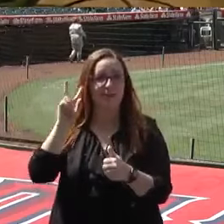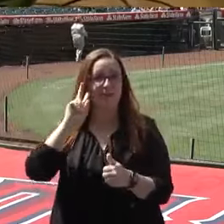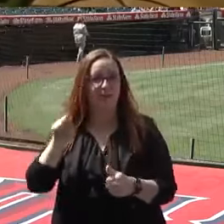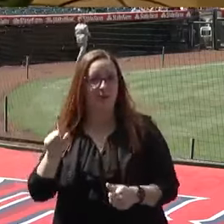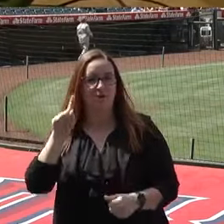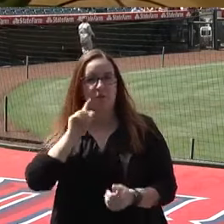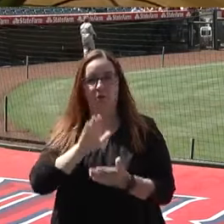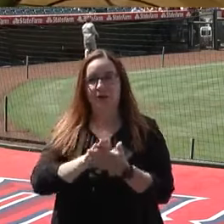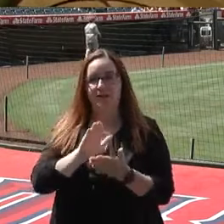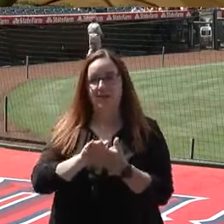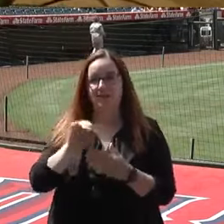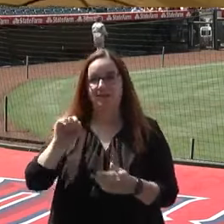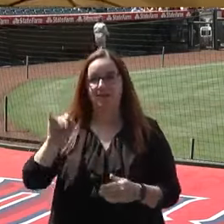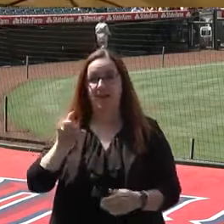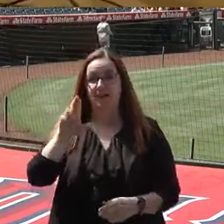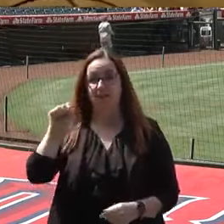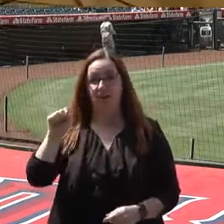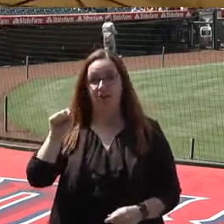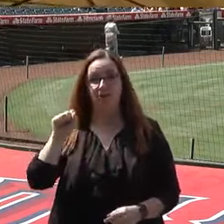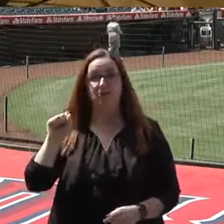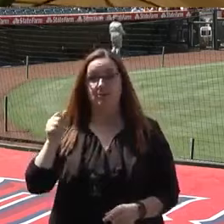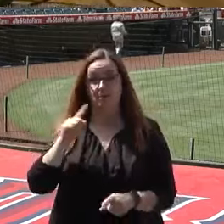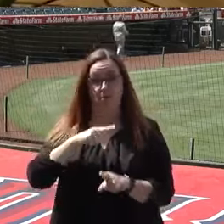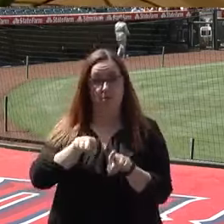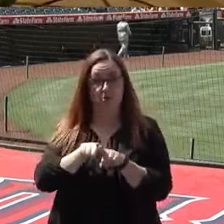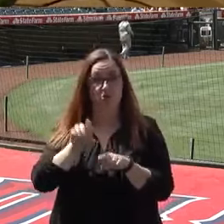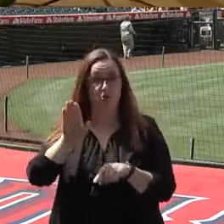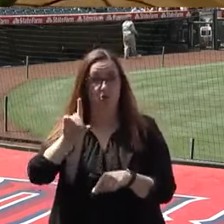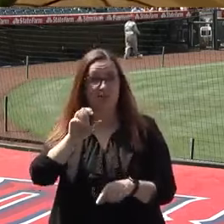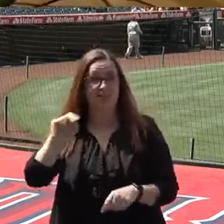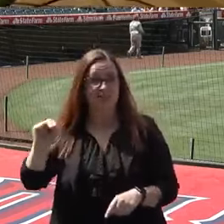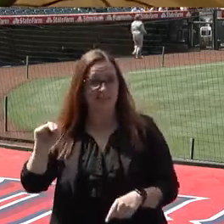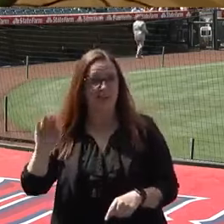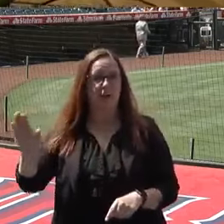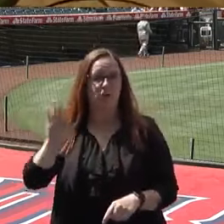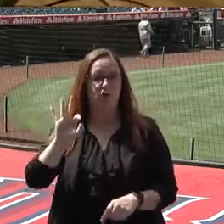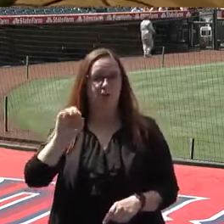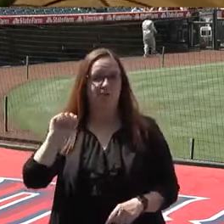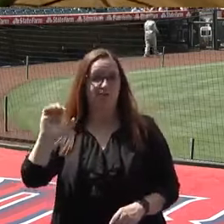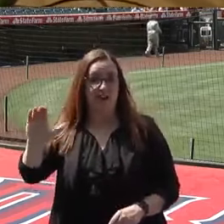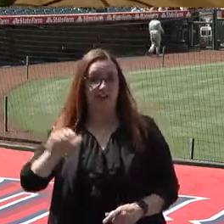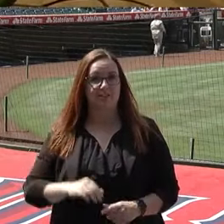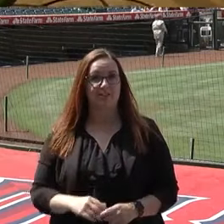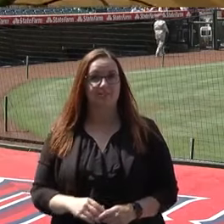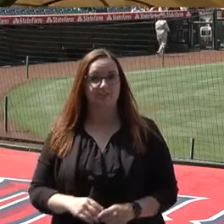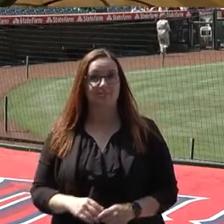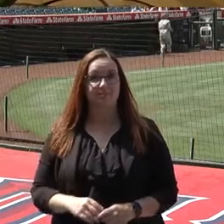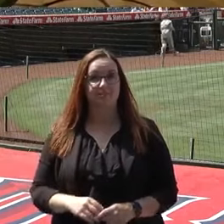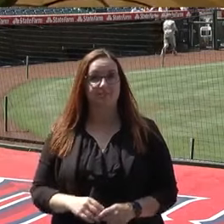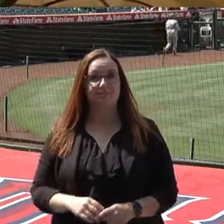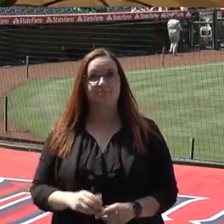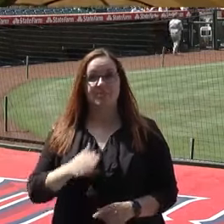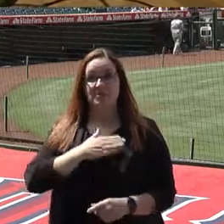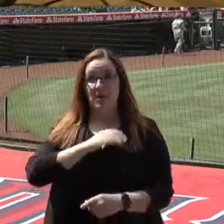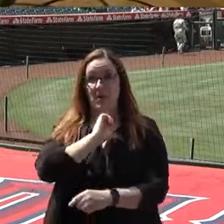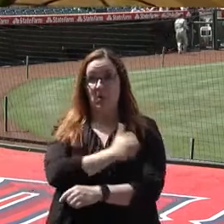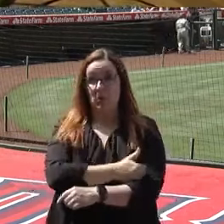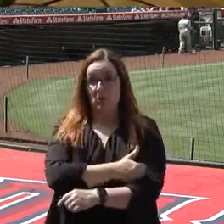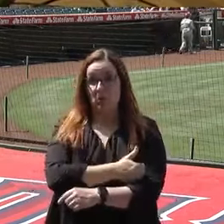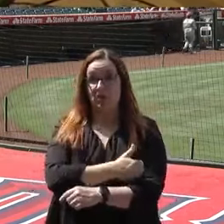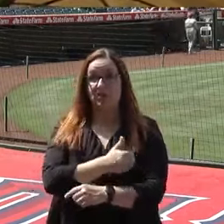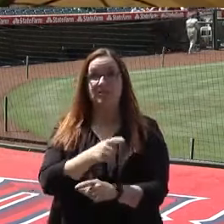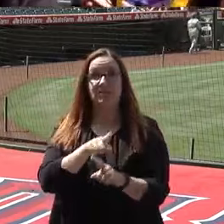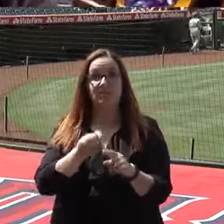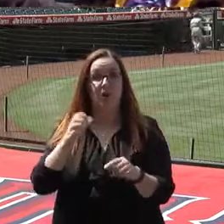Academic Affairs and by your Dean and your distinguished faculty. Therefore, by the authority vested in me by